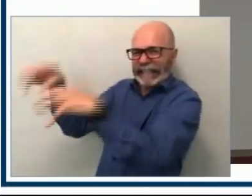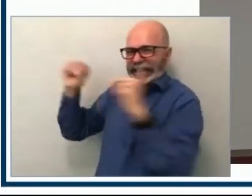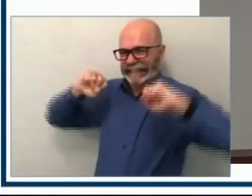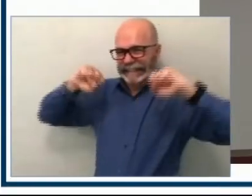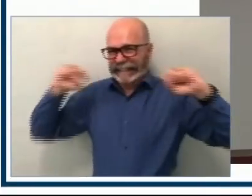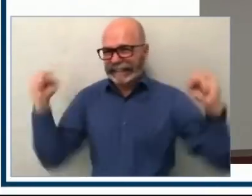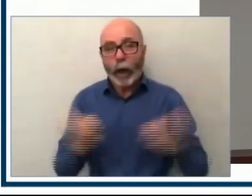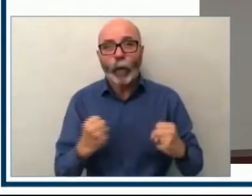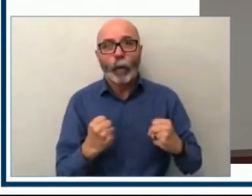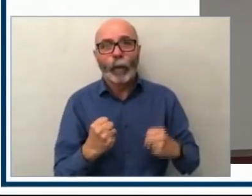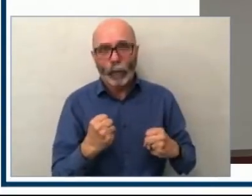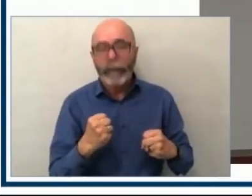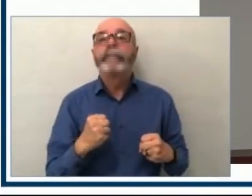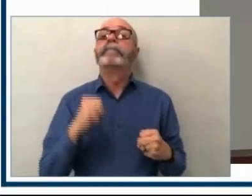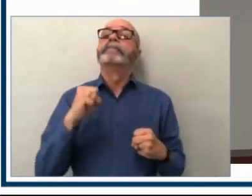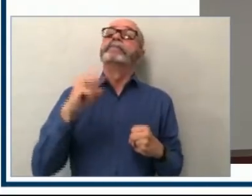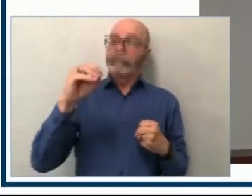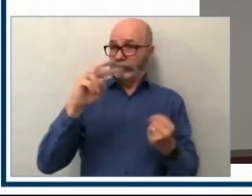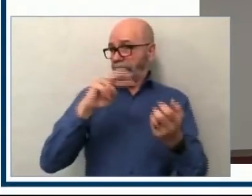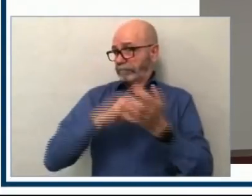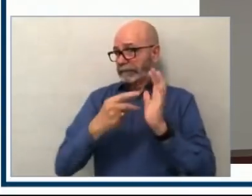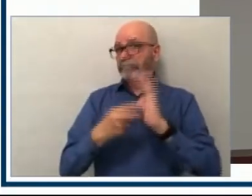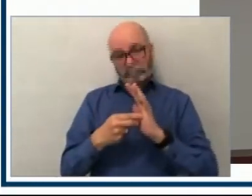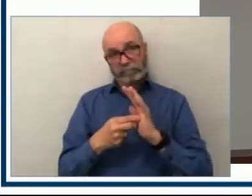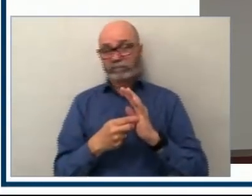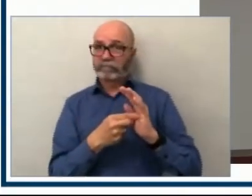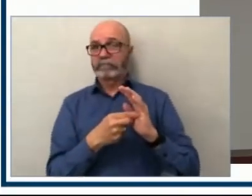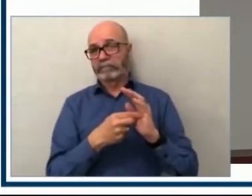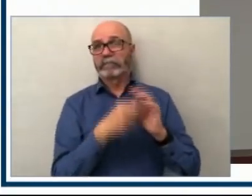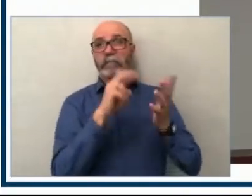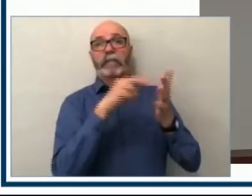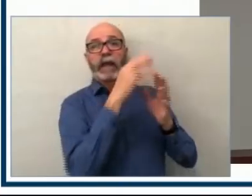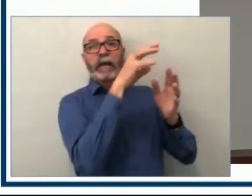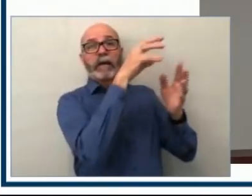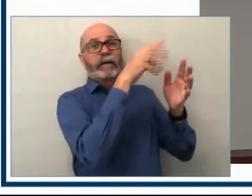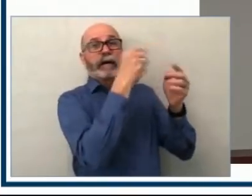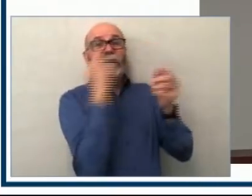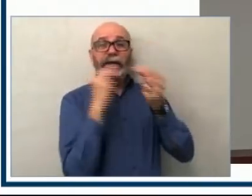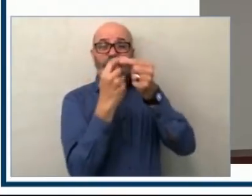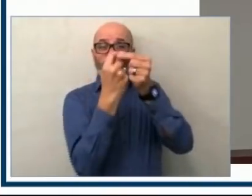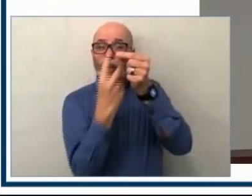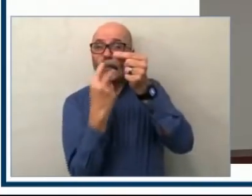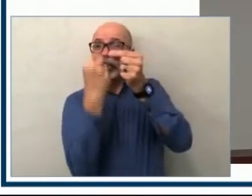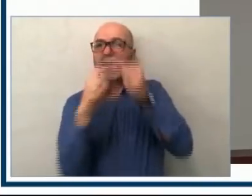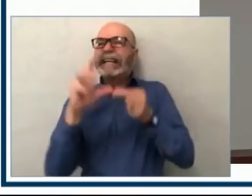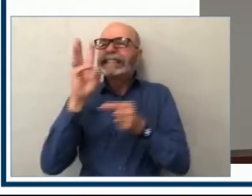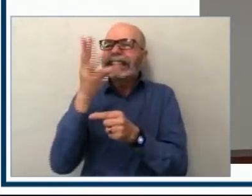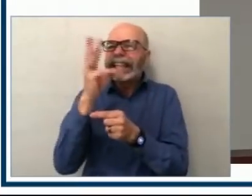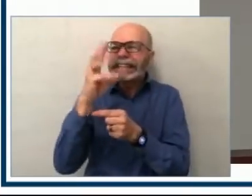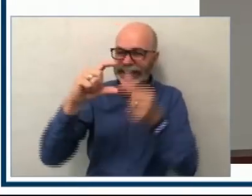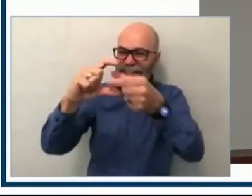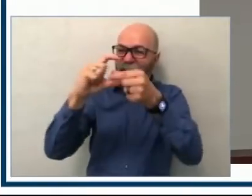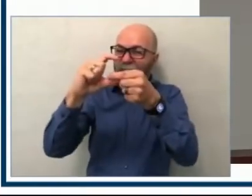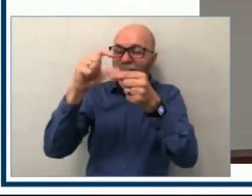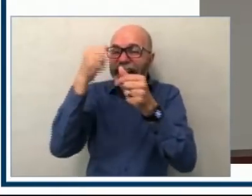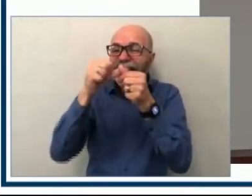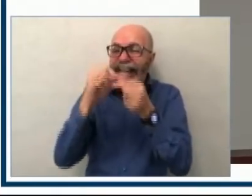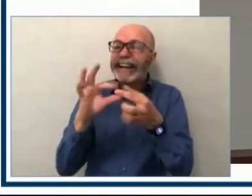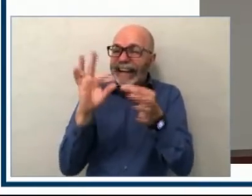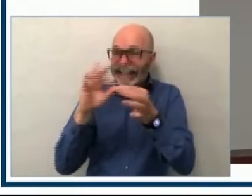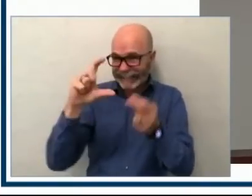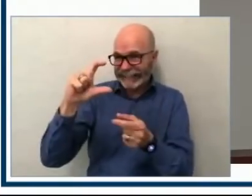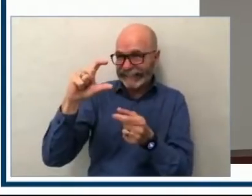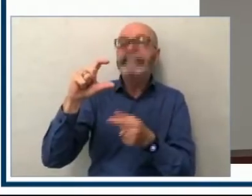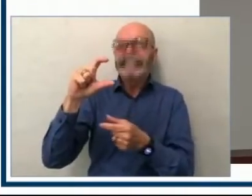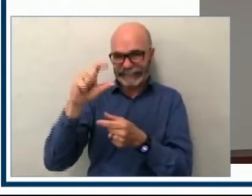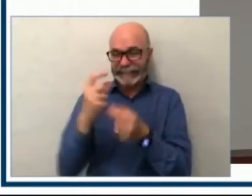be drawing 6 rather than 5 doses per vial of the Pfizer vaccine. We have